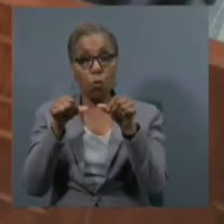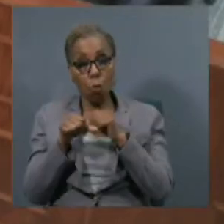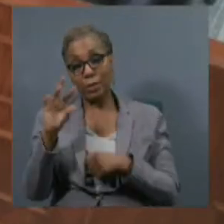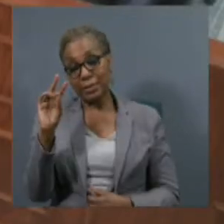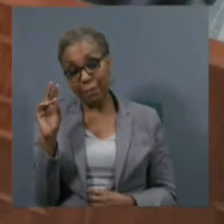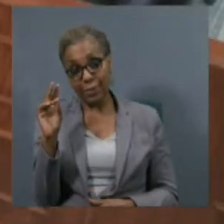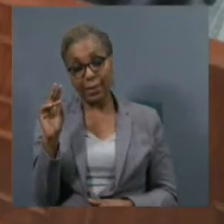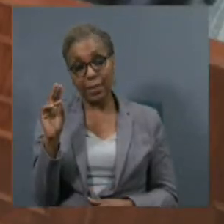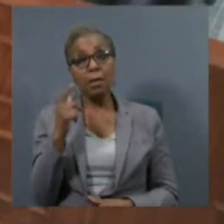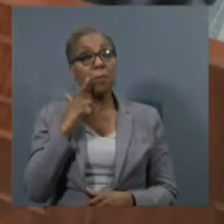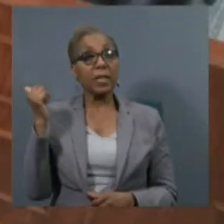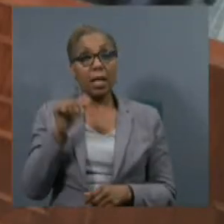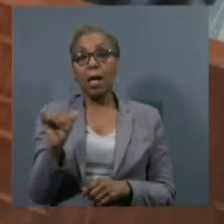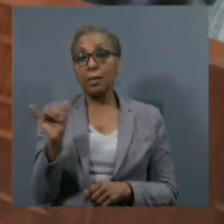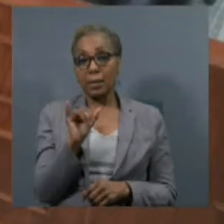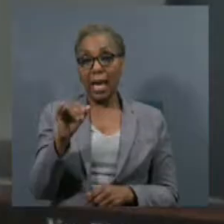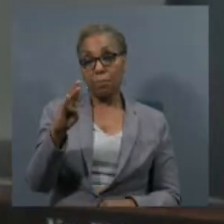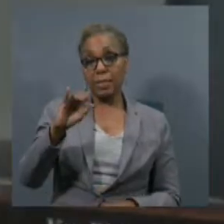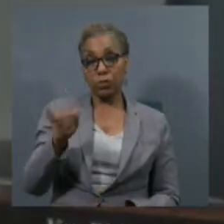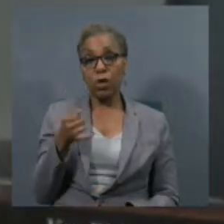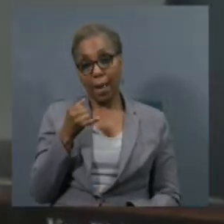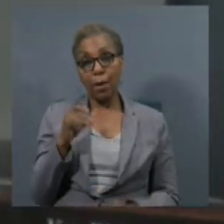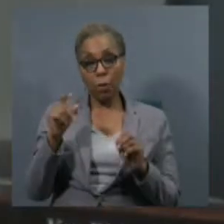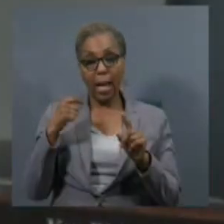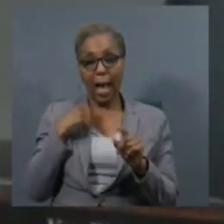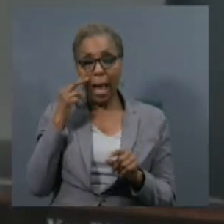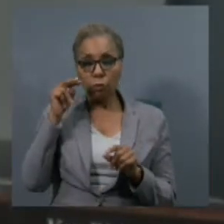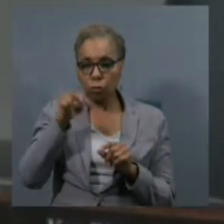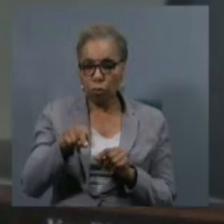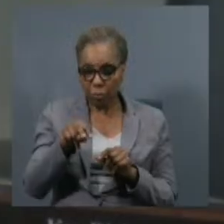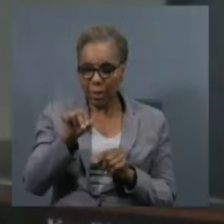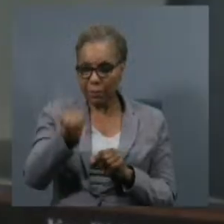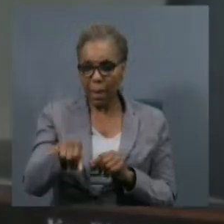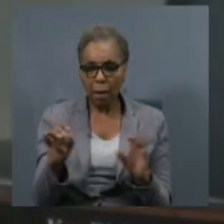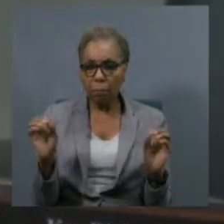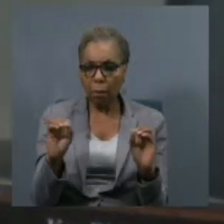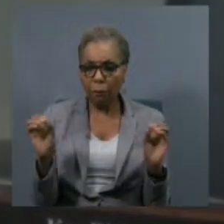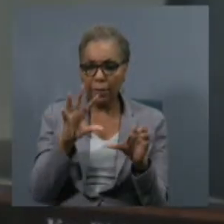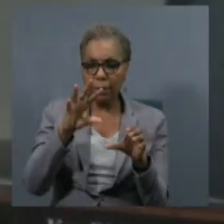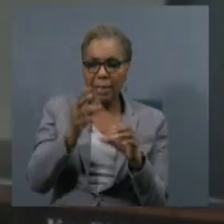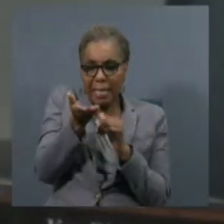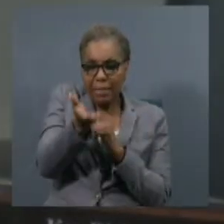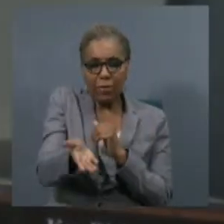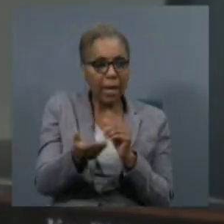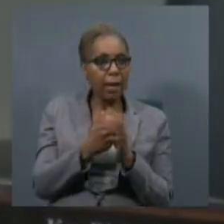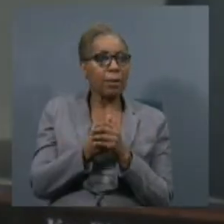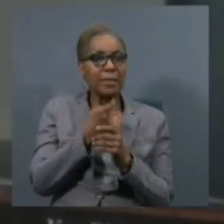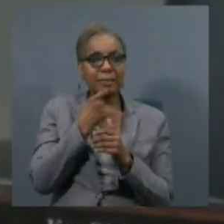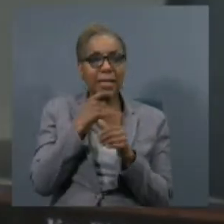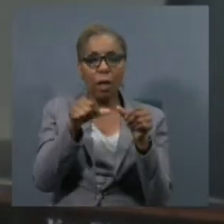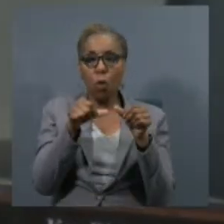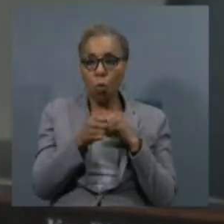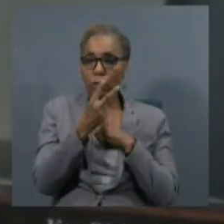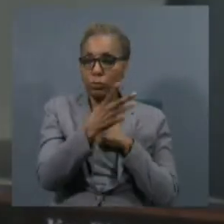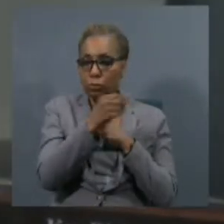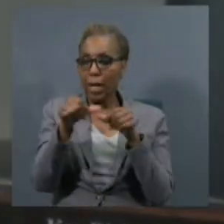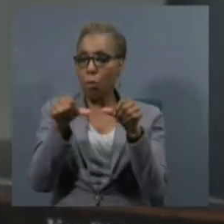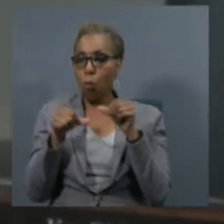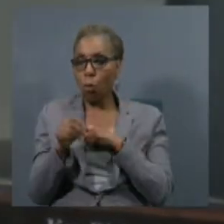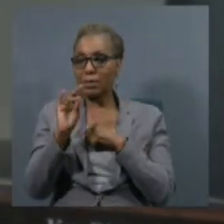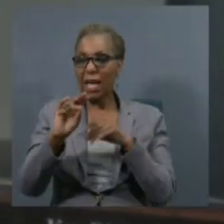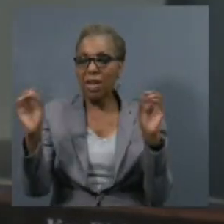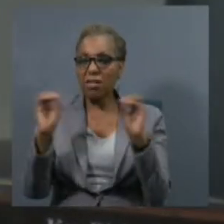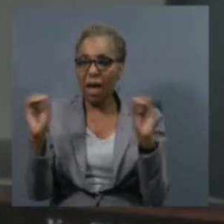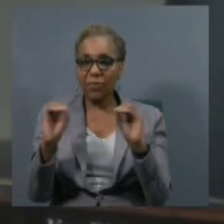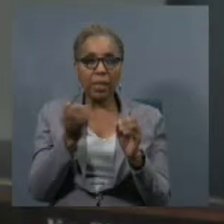Ward 7? Because like BJ, I looked at this whole thing and nothing in here Yes, says ma'am. Ward 2 or Ward 7.